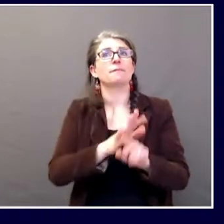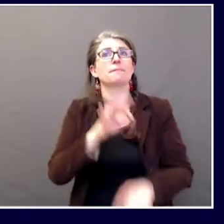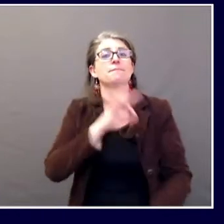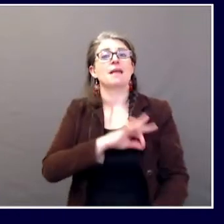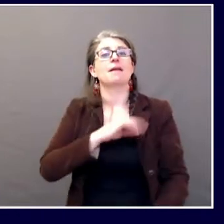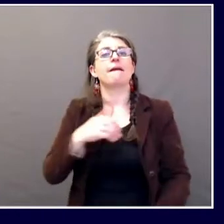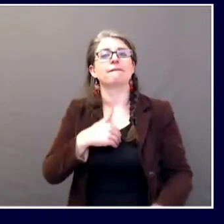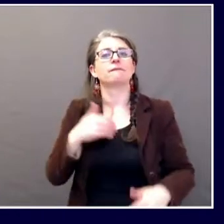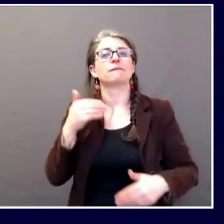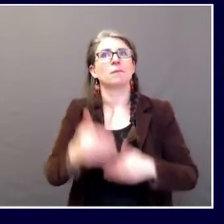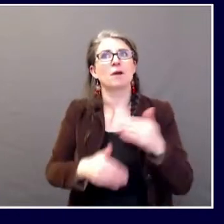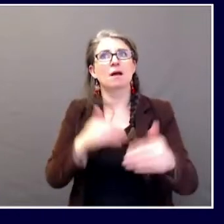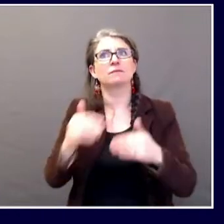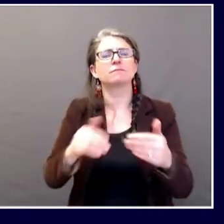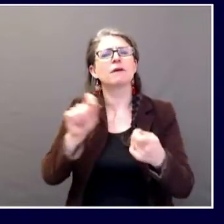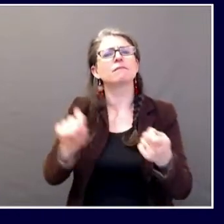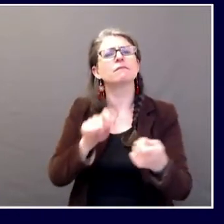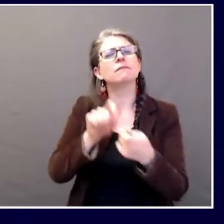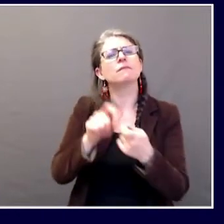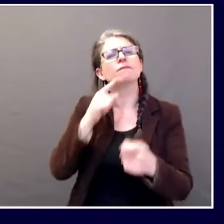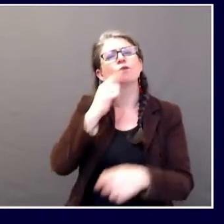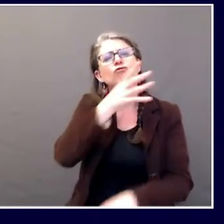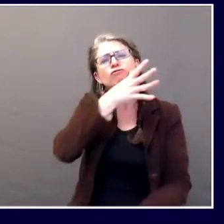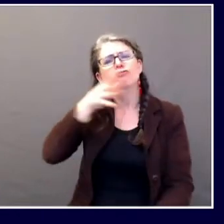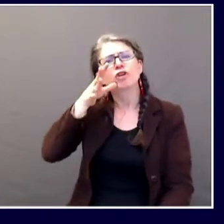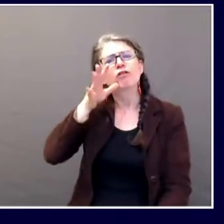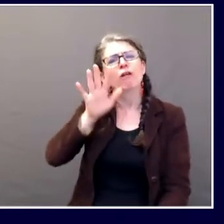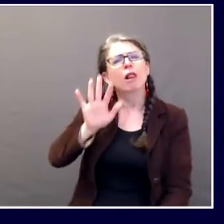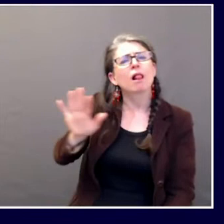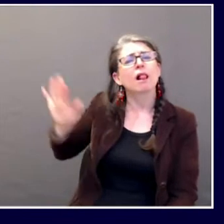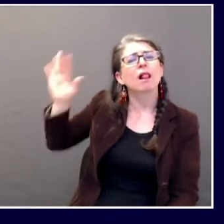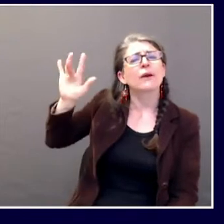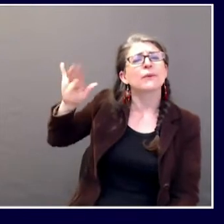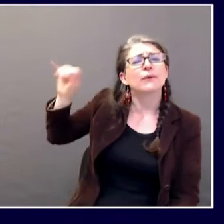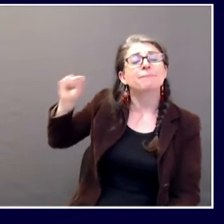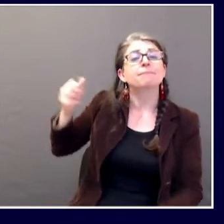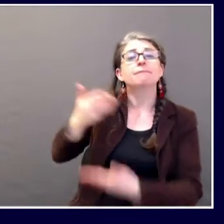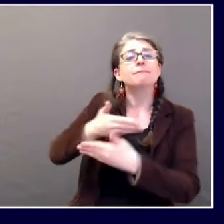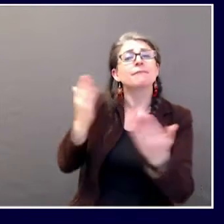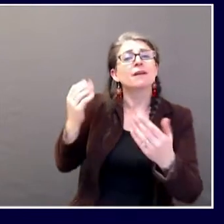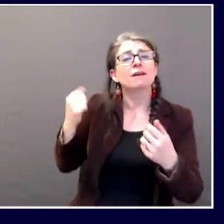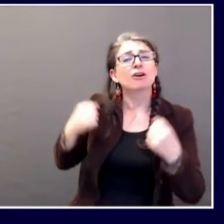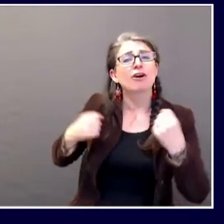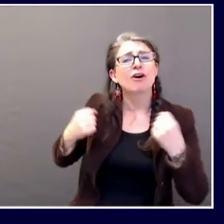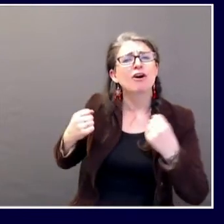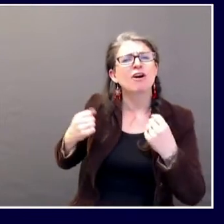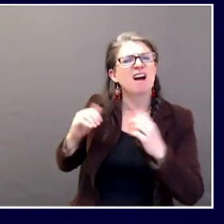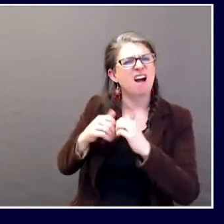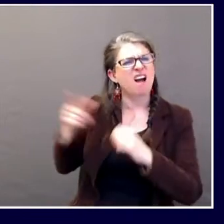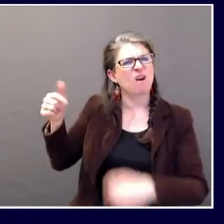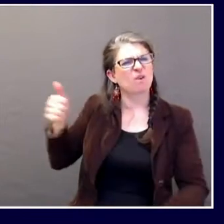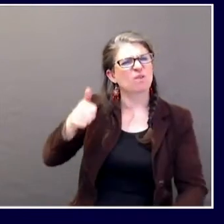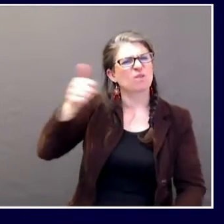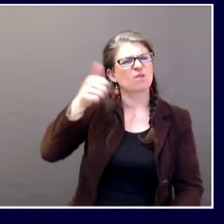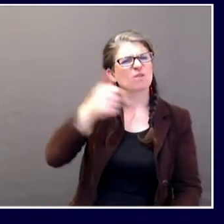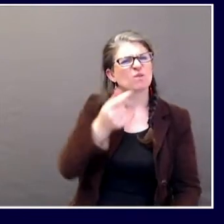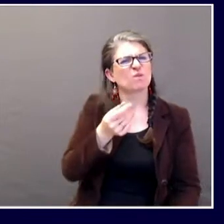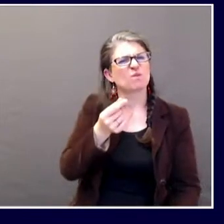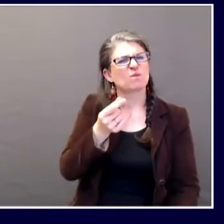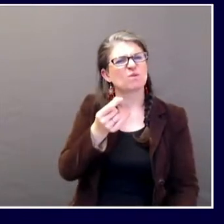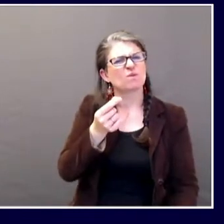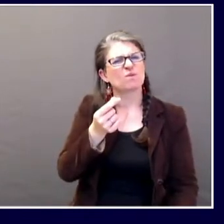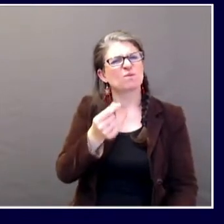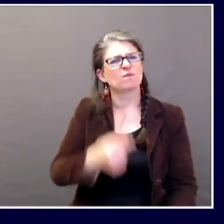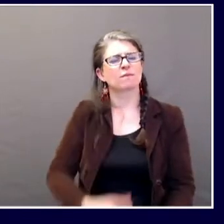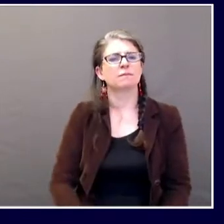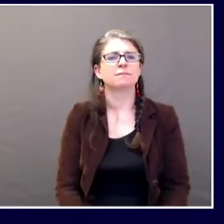who don't drive or have access to transportation, for them to get vaccinated? There is, Ann. We are working